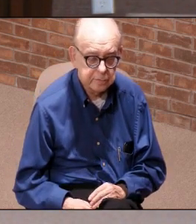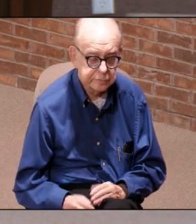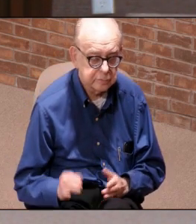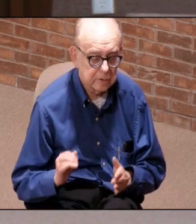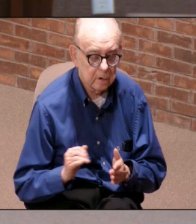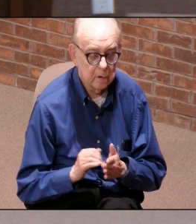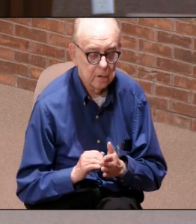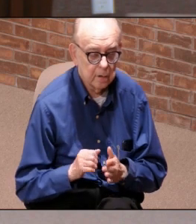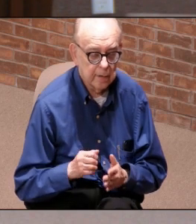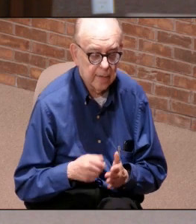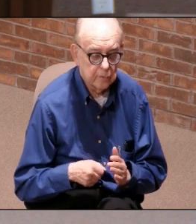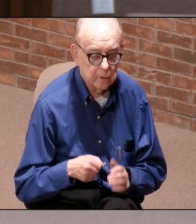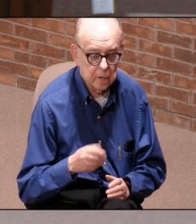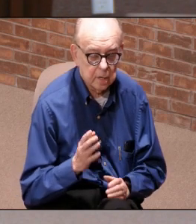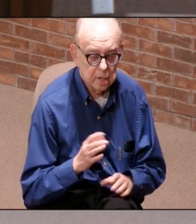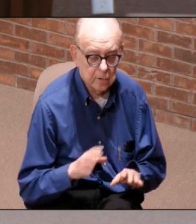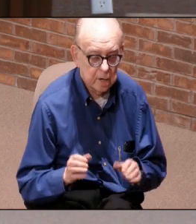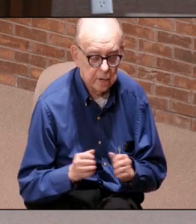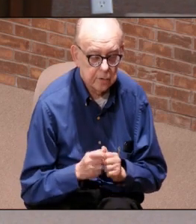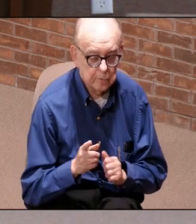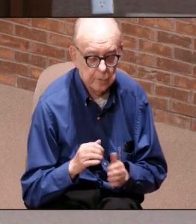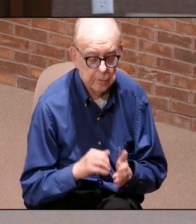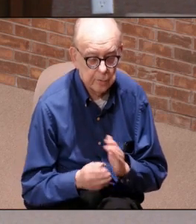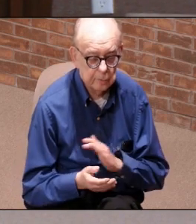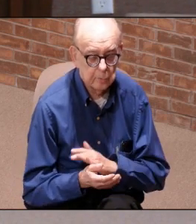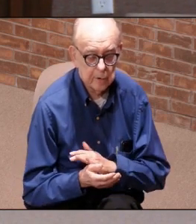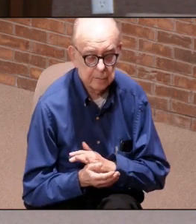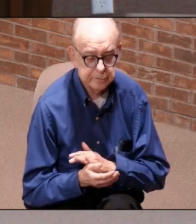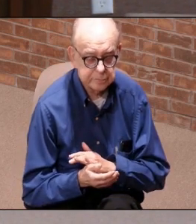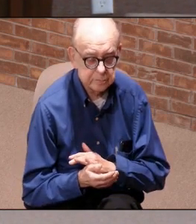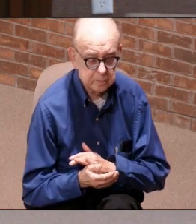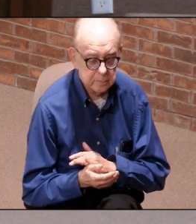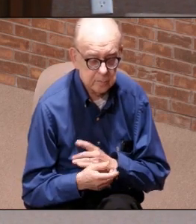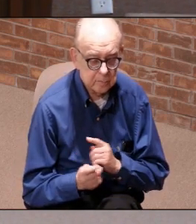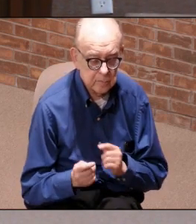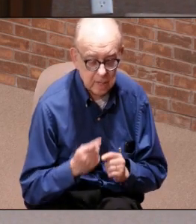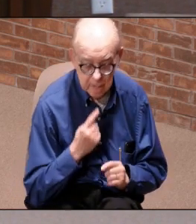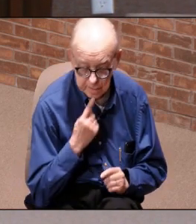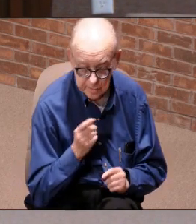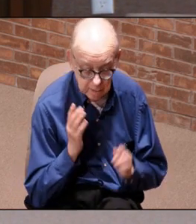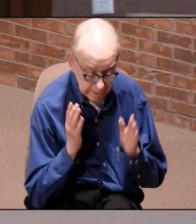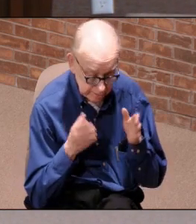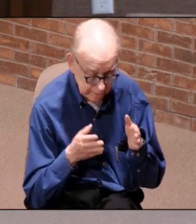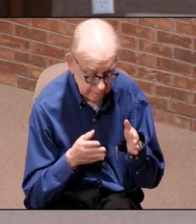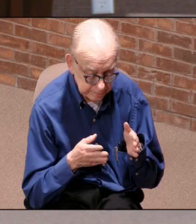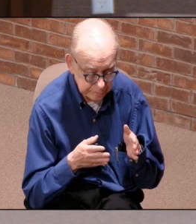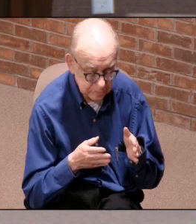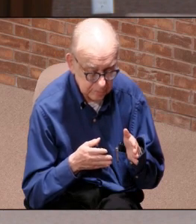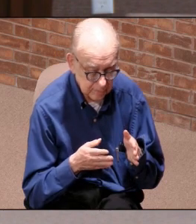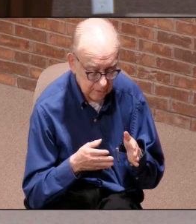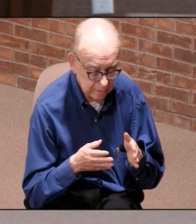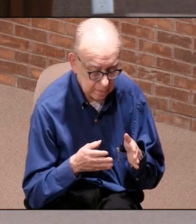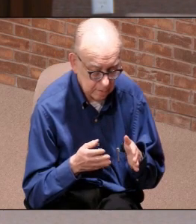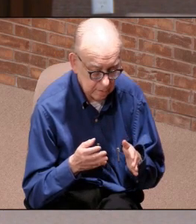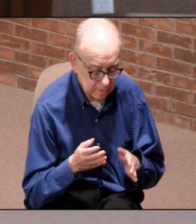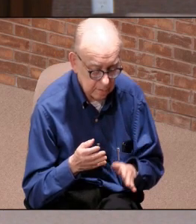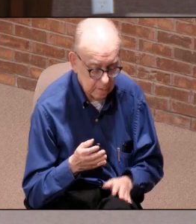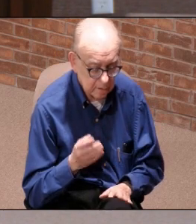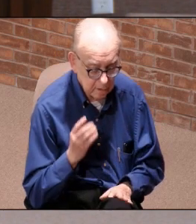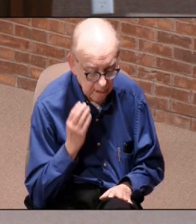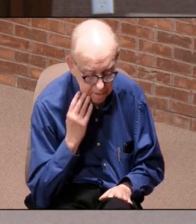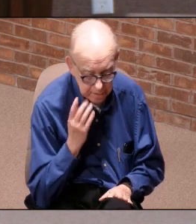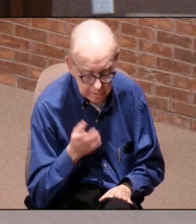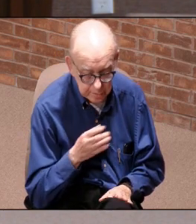And that's what God's trying to do with you this morning. He's trying to say, listen, I know you're a Christian,